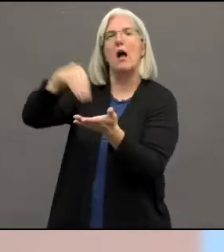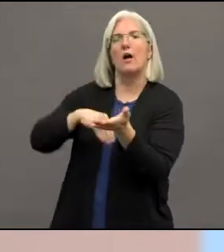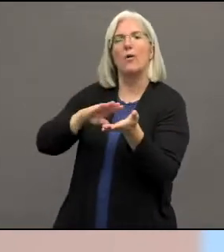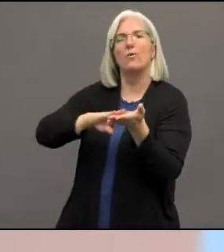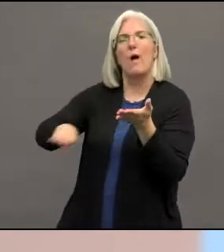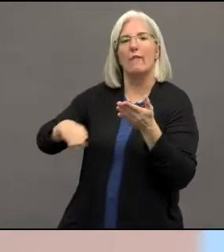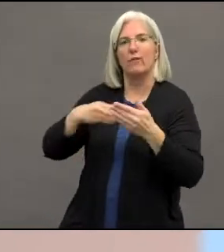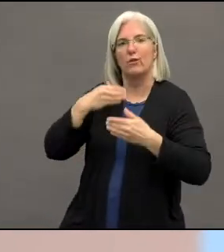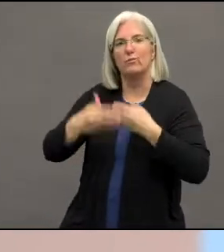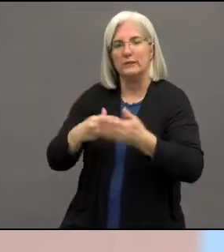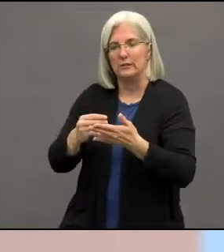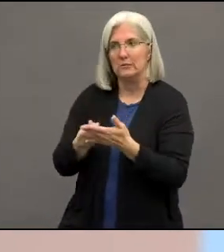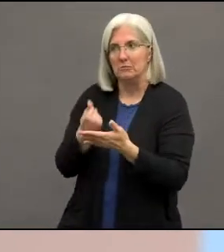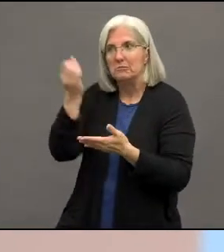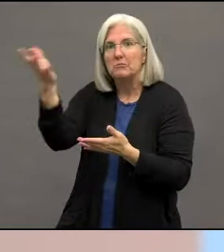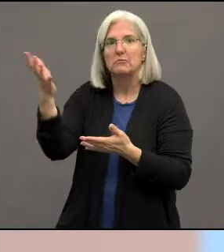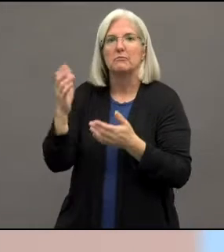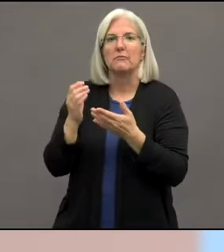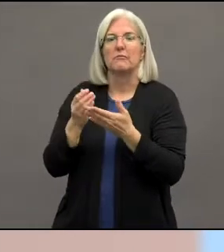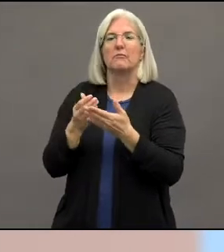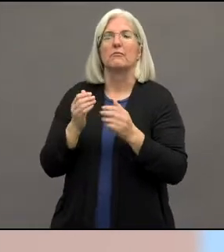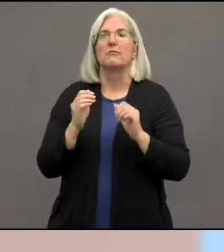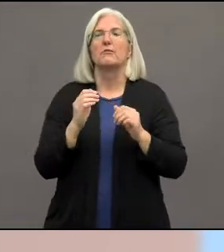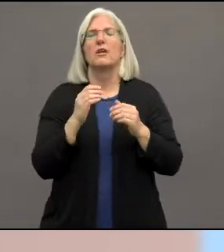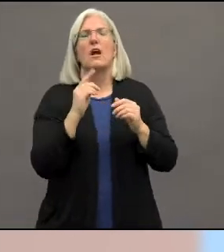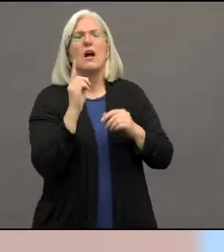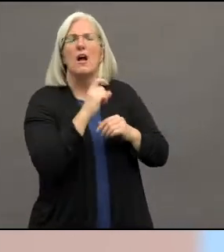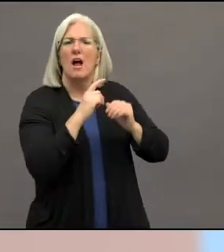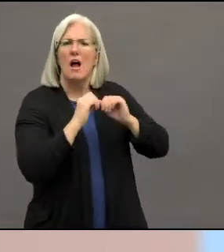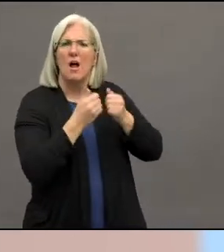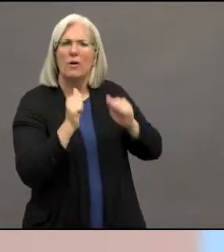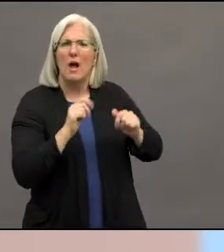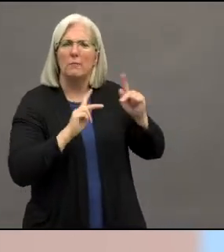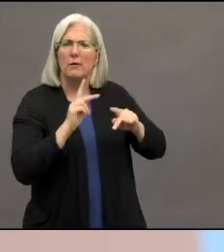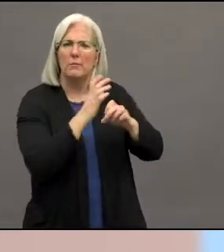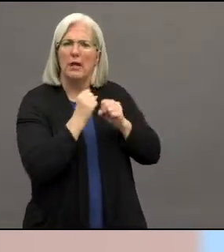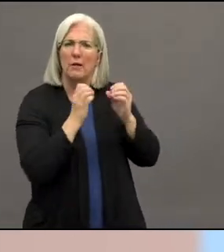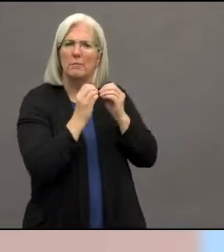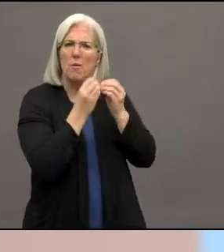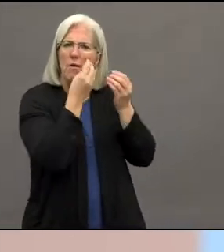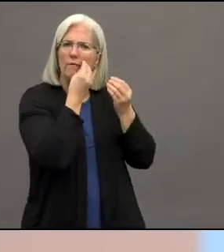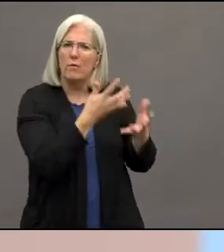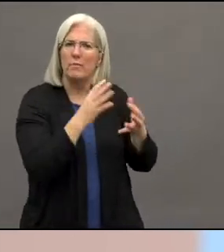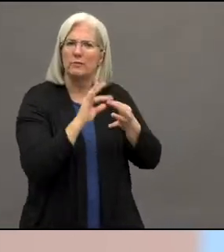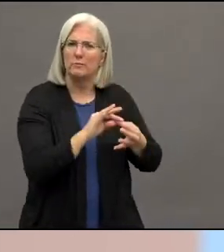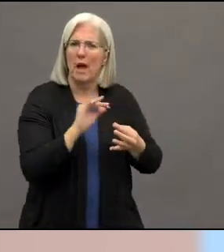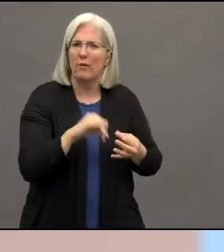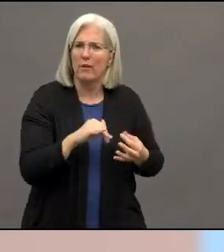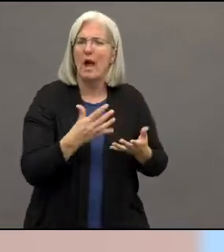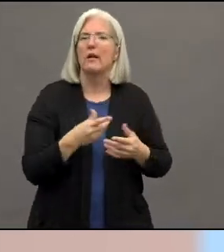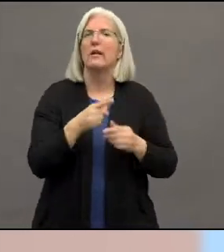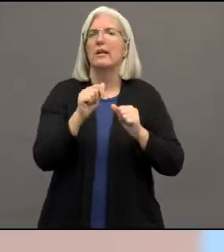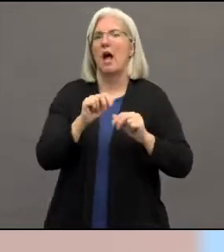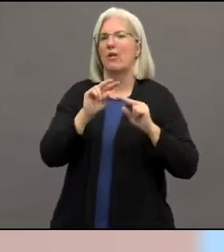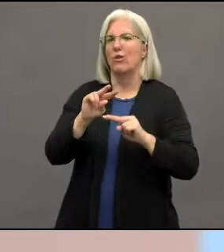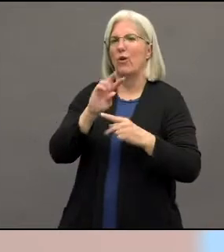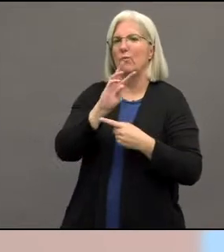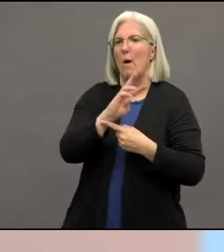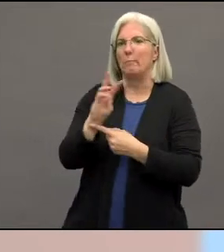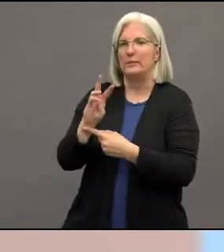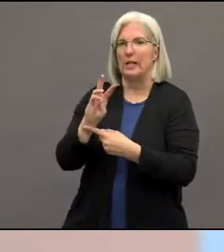can get more information about all of the information that we're sharing visiting our website, which is appearing on your screens at this very